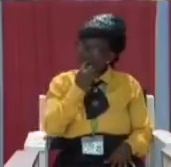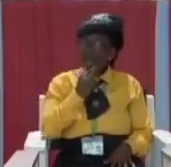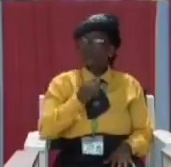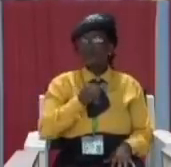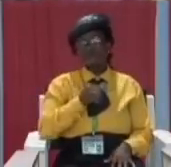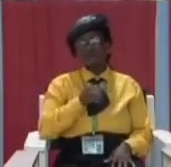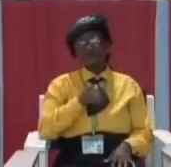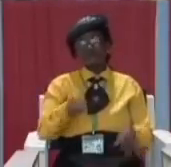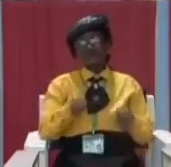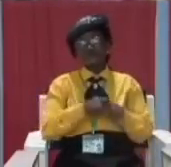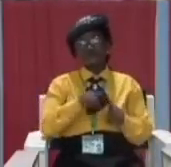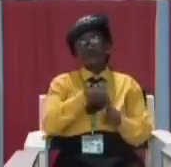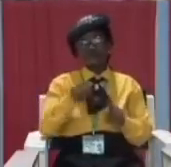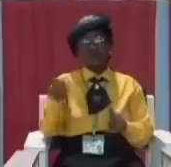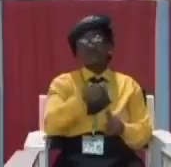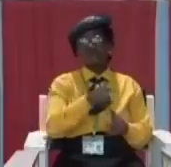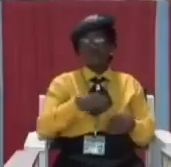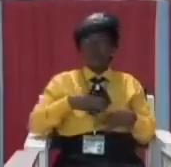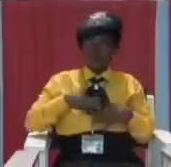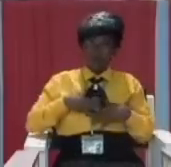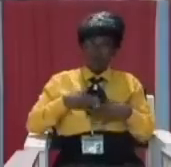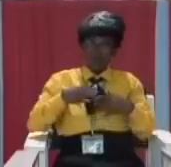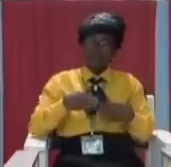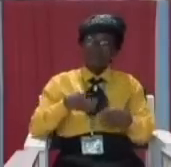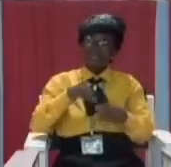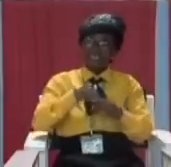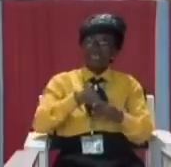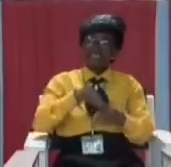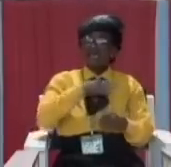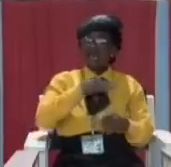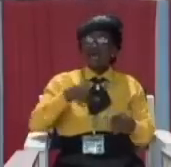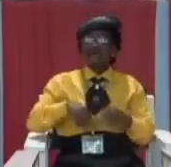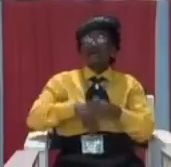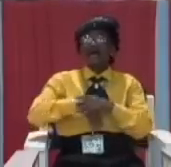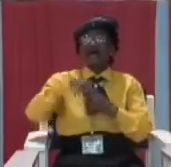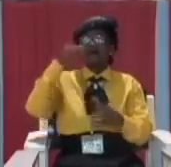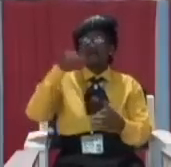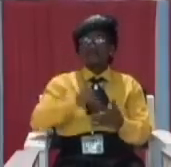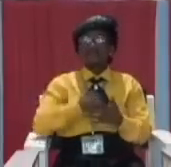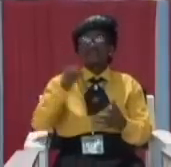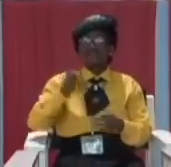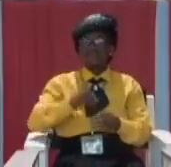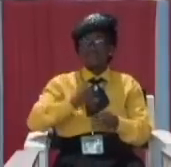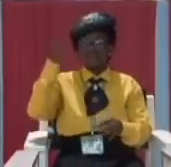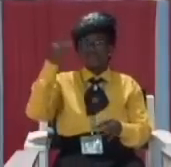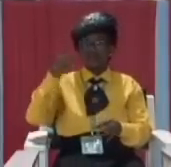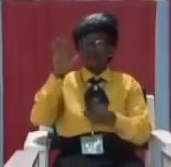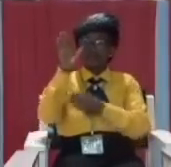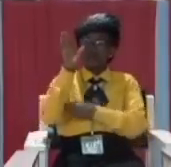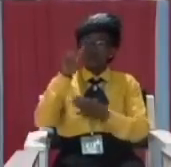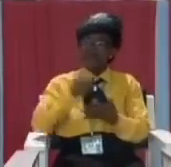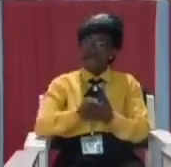So when you are breathing in and out, it's the Spirit of God going in and out.